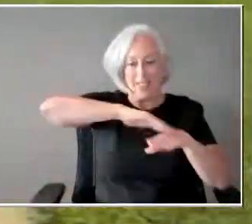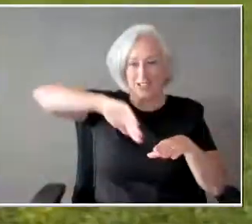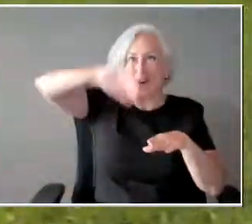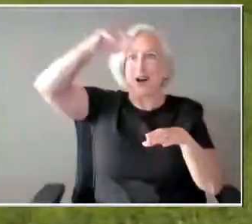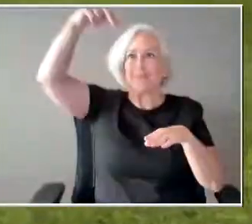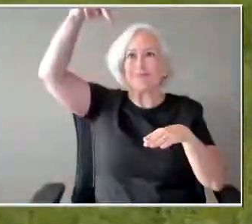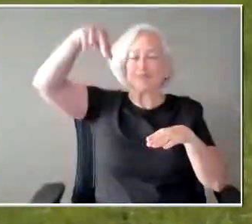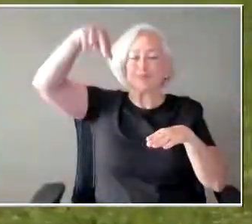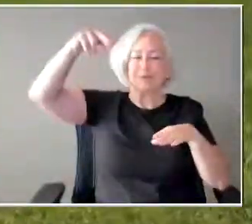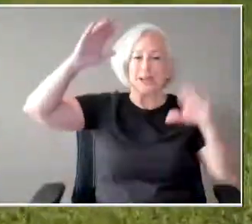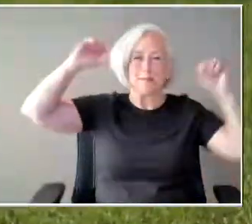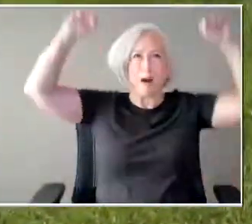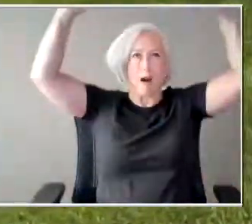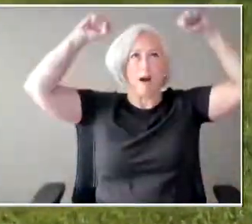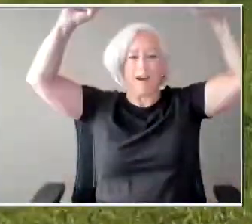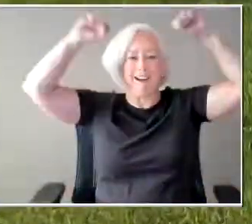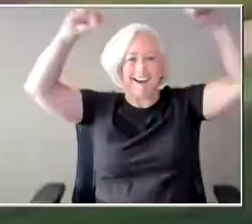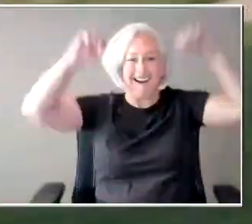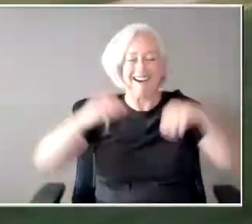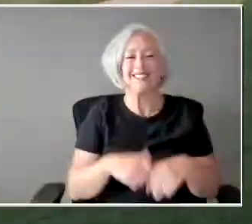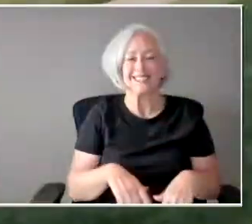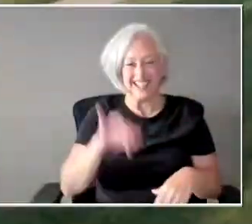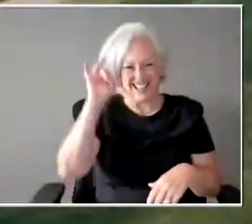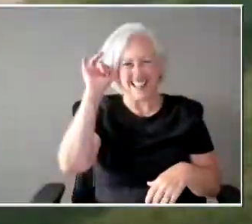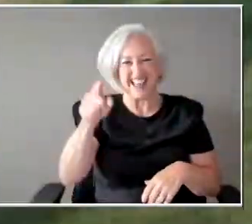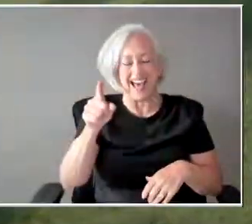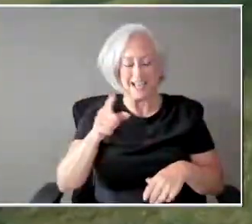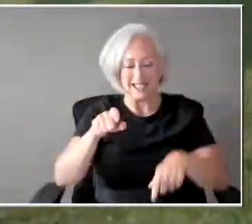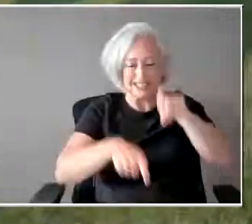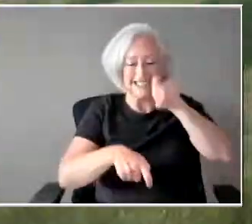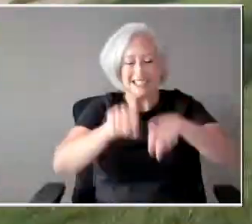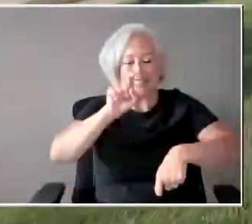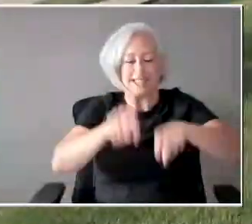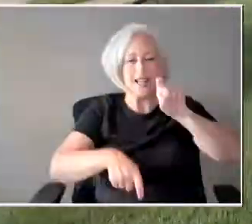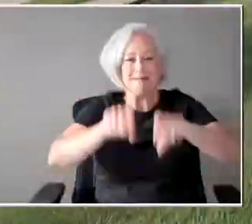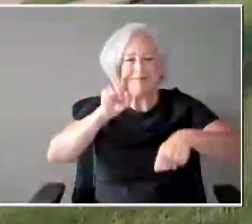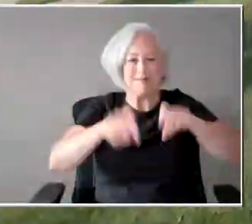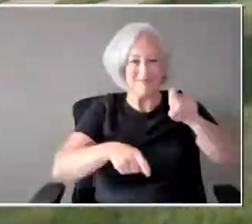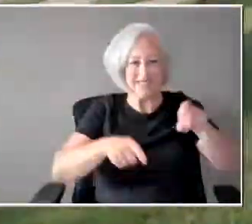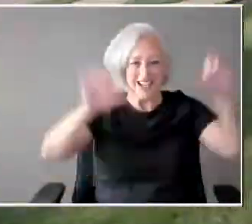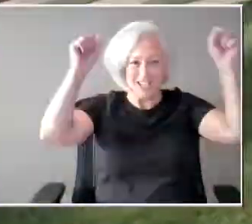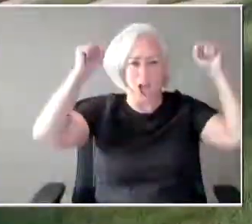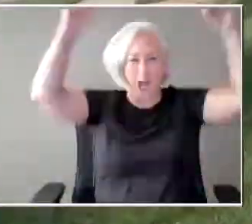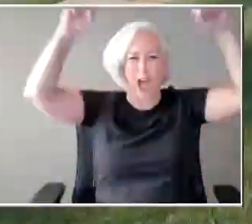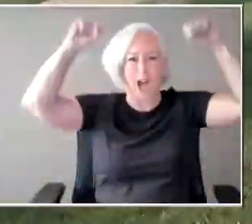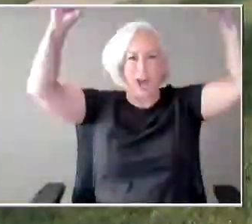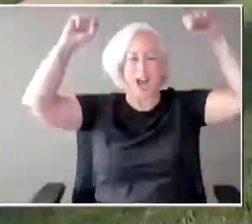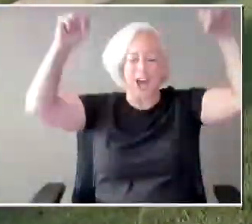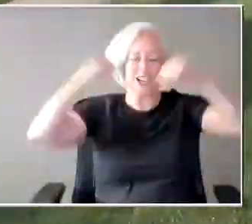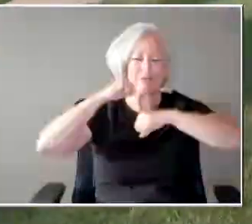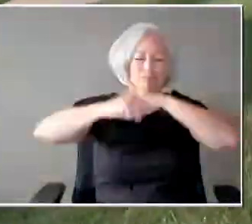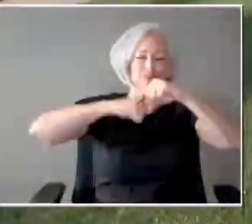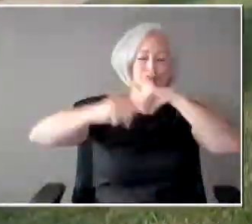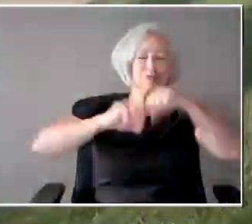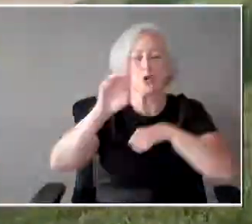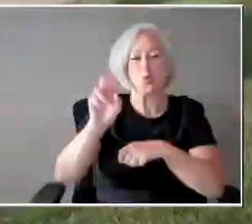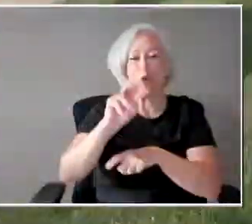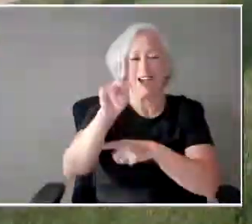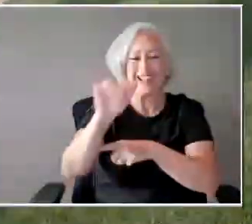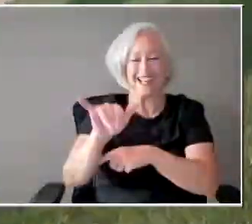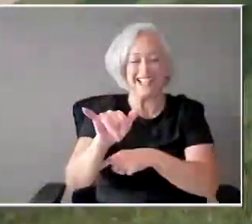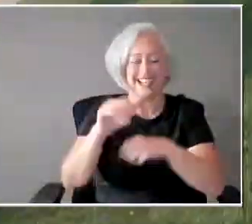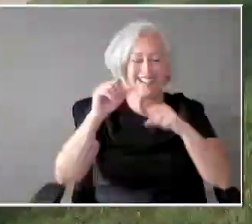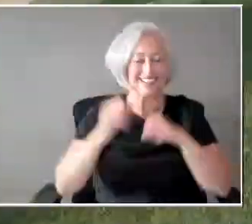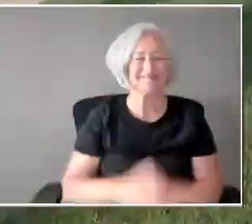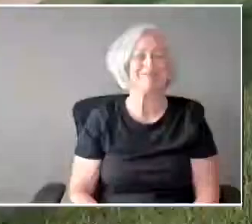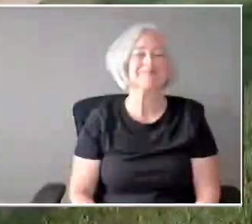sprint. There you go, that's it. Knees up high, pushing harder. Yes. Exactly. You made it. I love